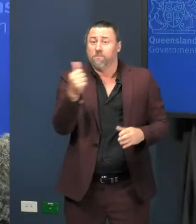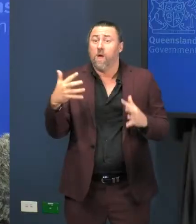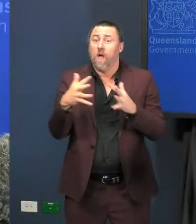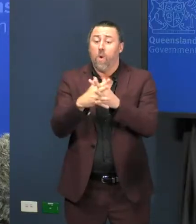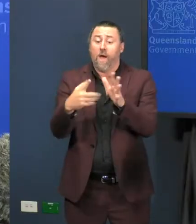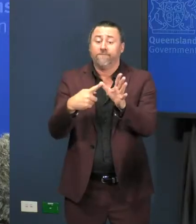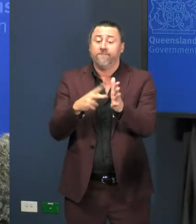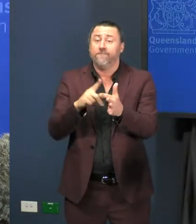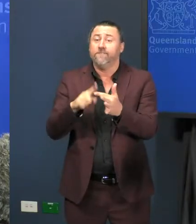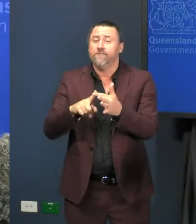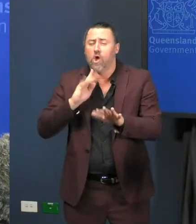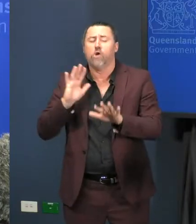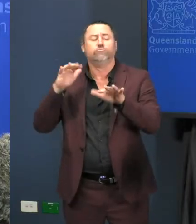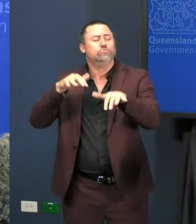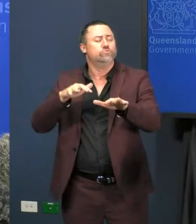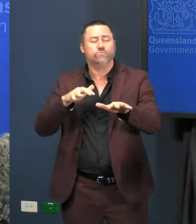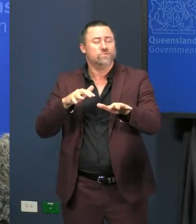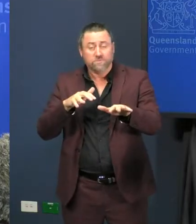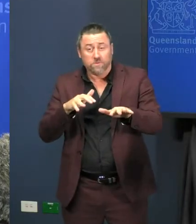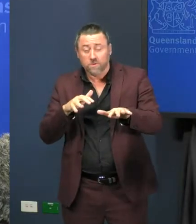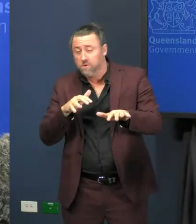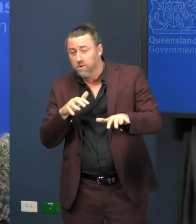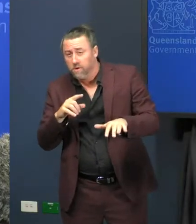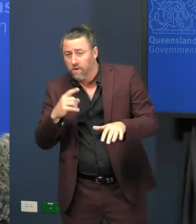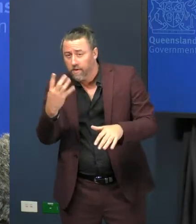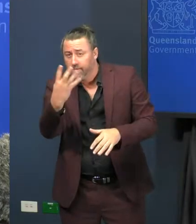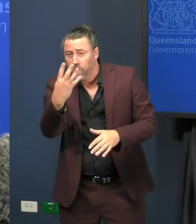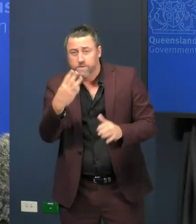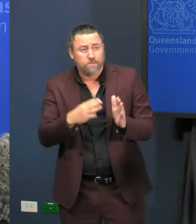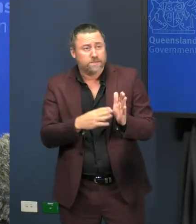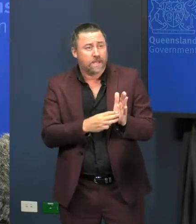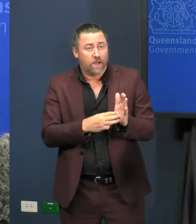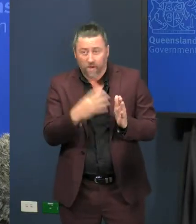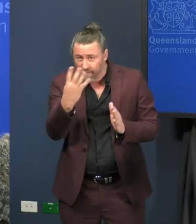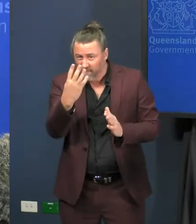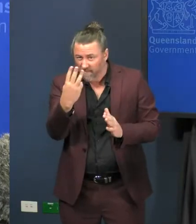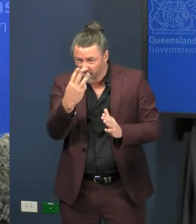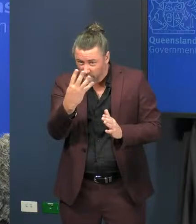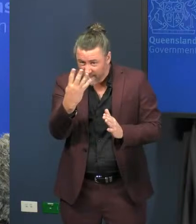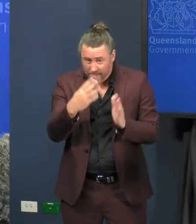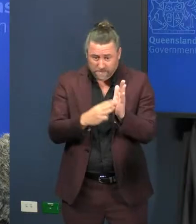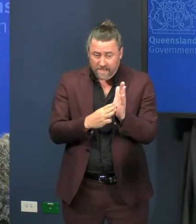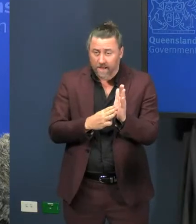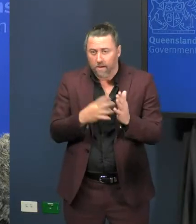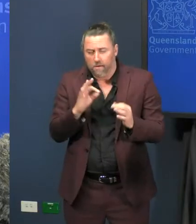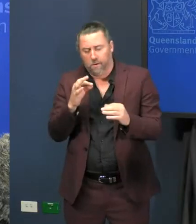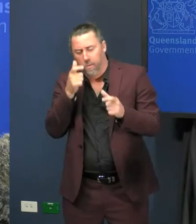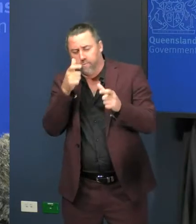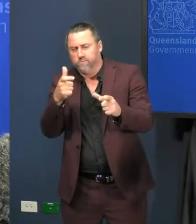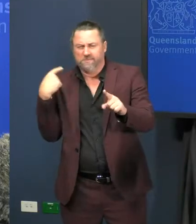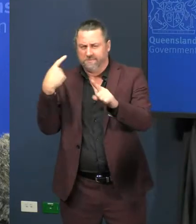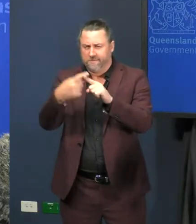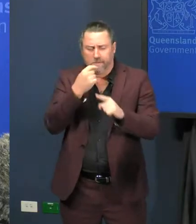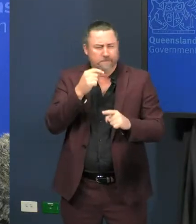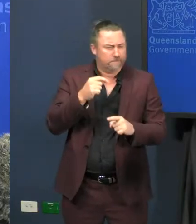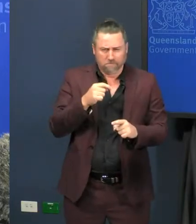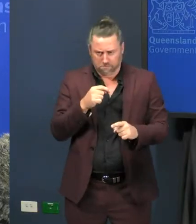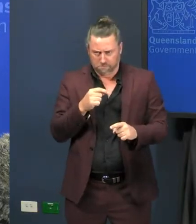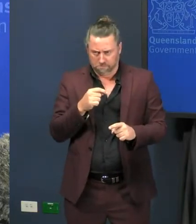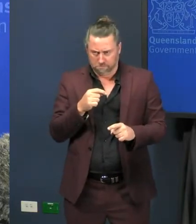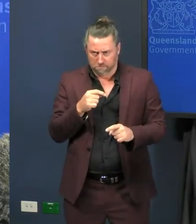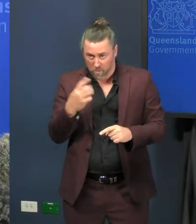early hours of this morning. Some of the monitoring of those systems hasn't been in place for a long time, but that's certainly amongst